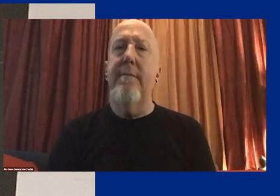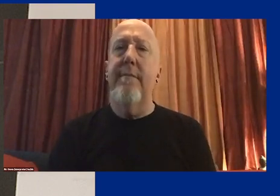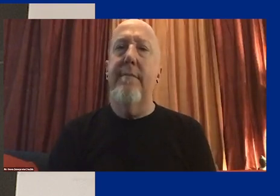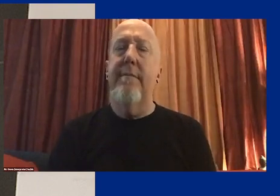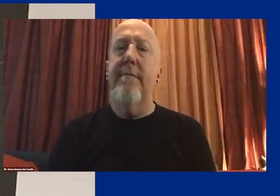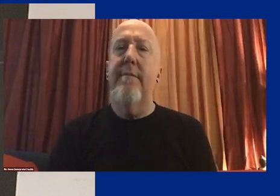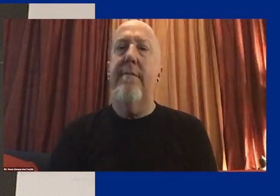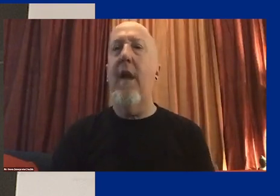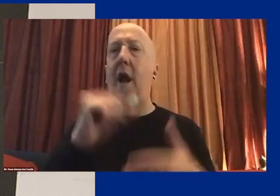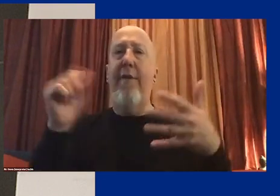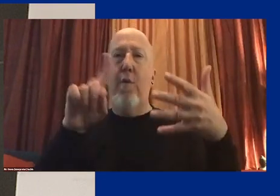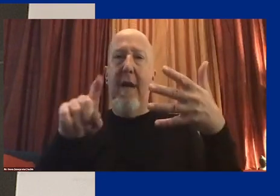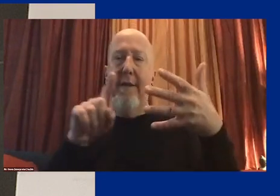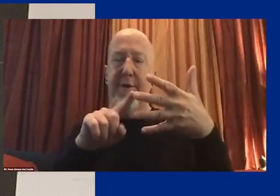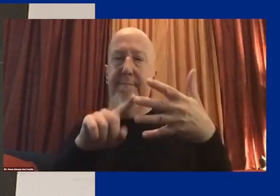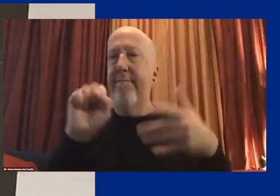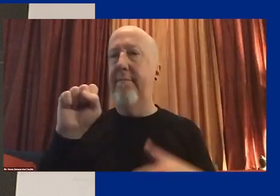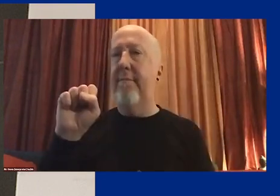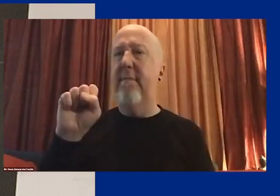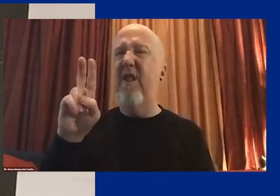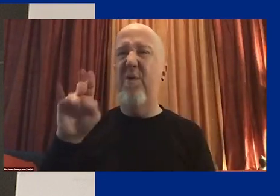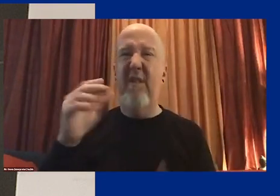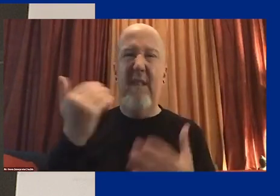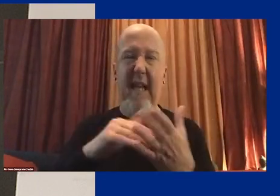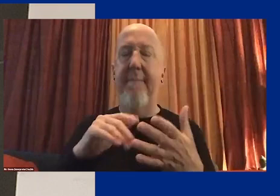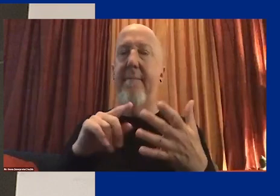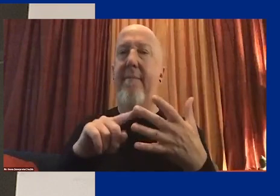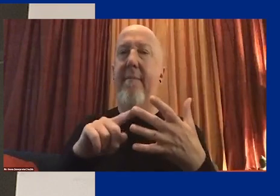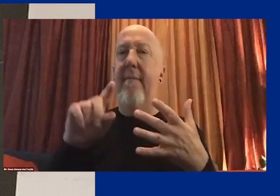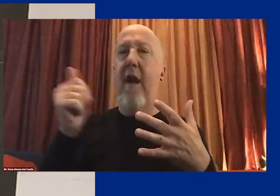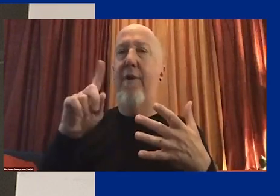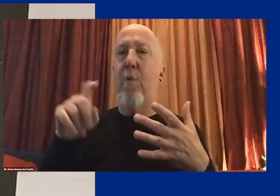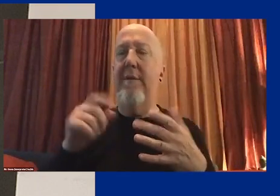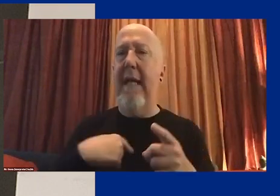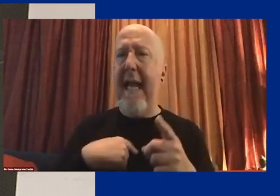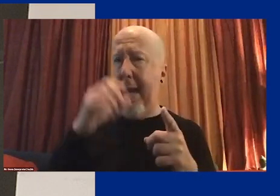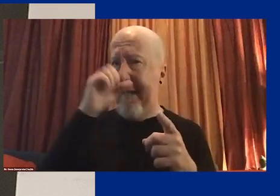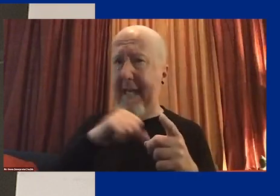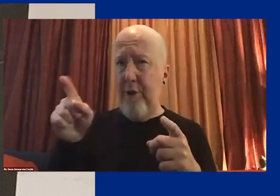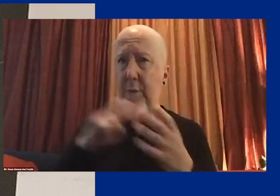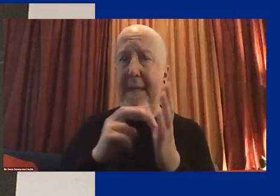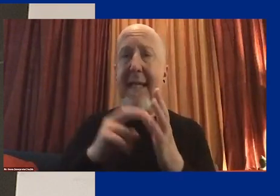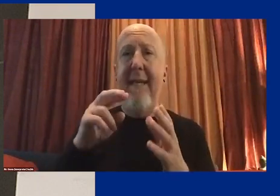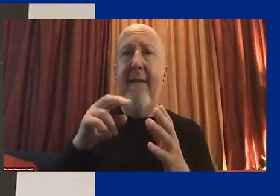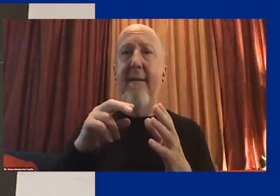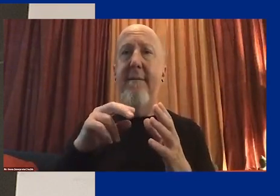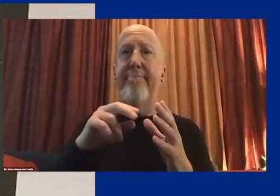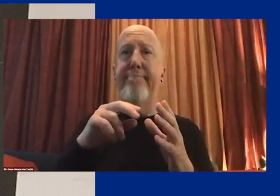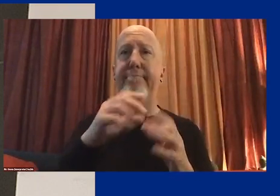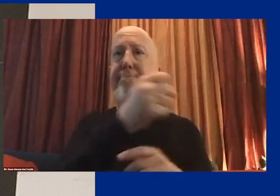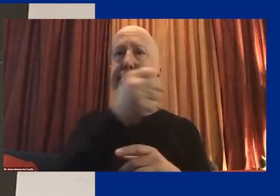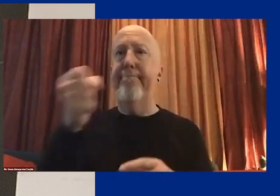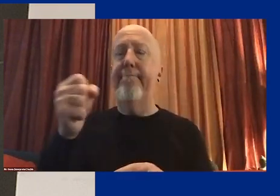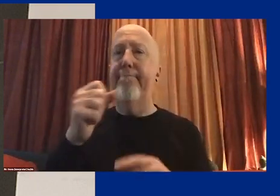If it were to happen, so this is Susan again, and I assume this means rationing. If it were to